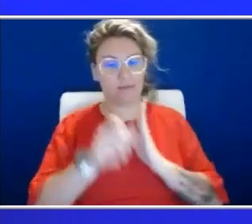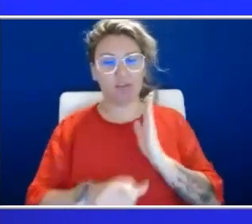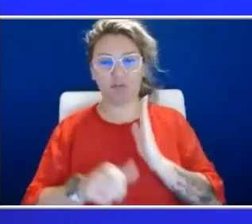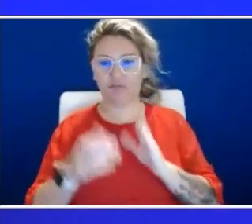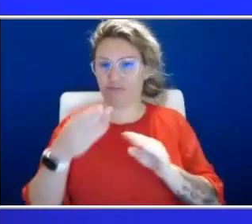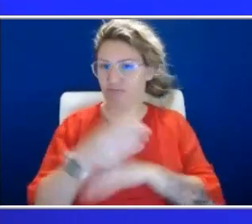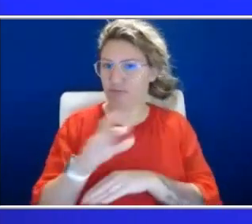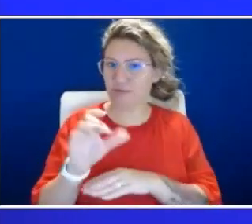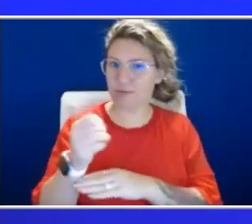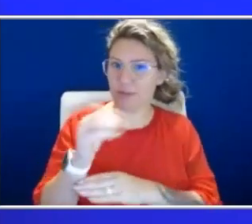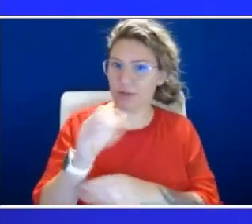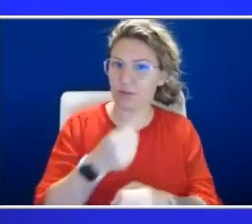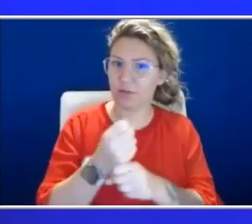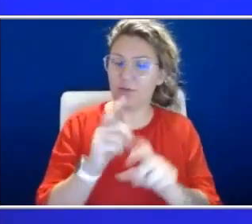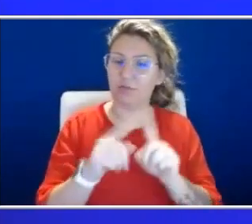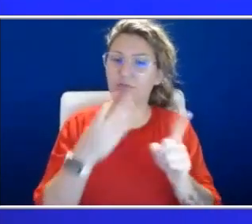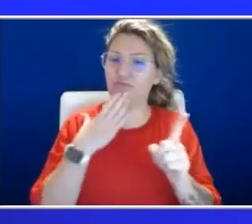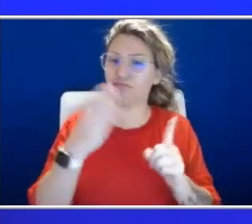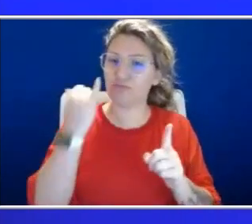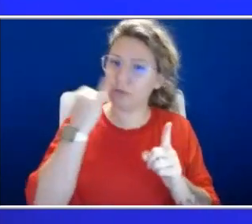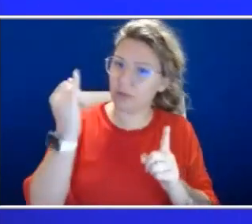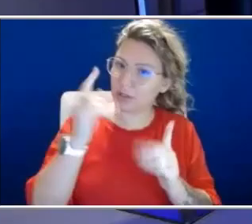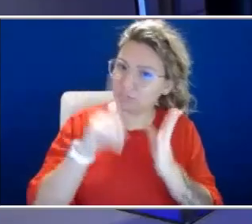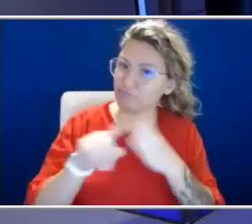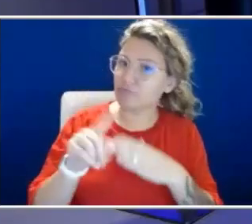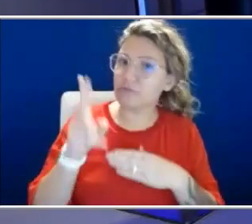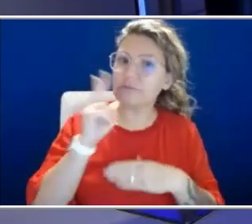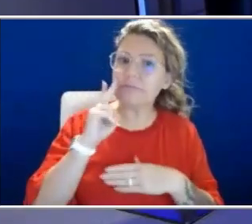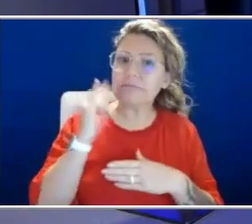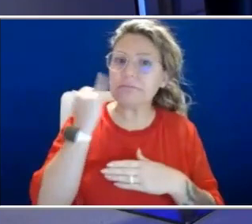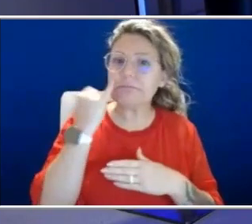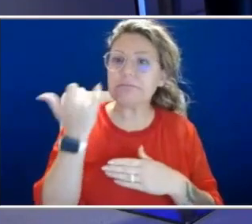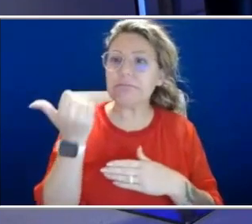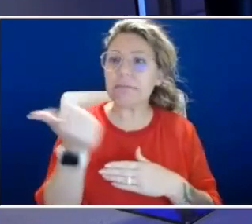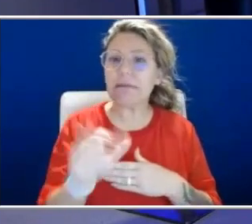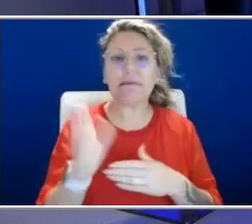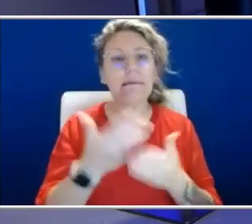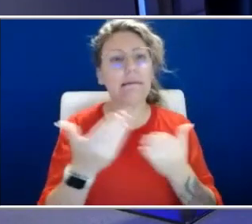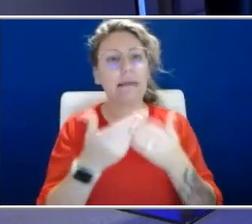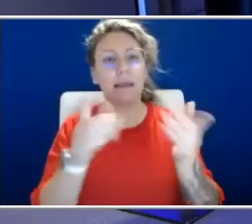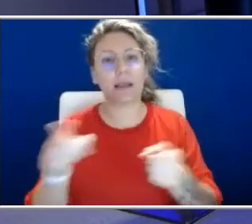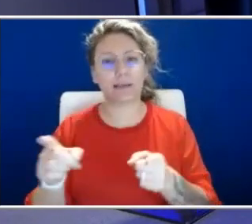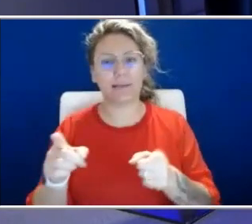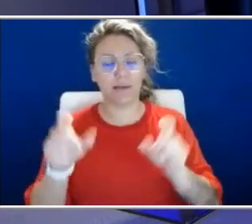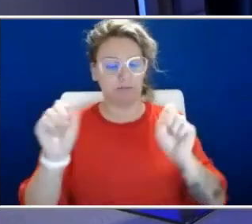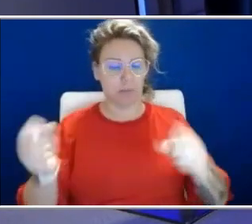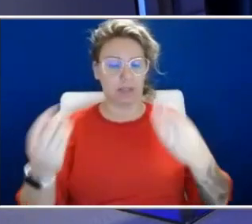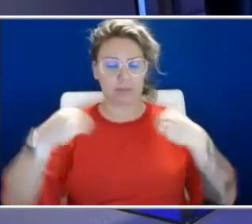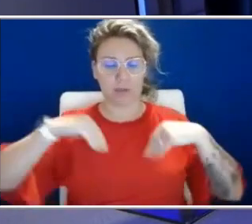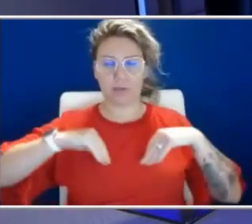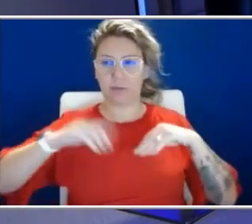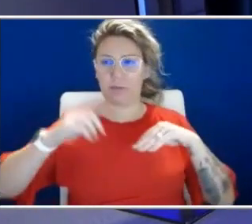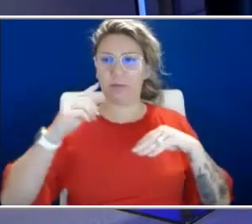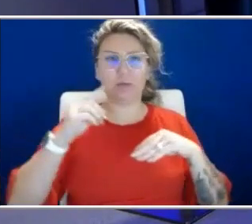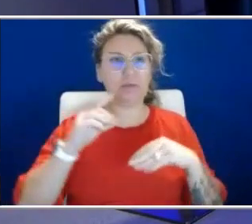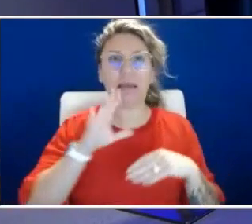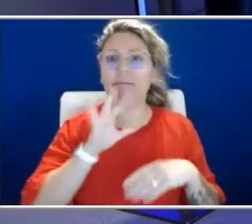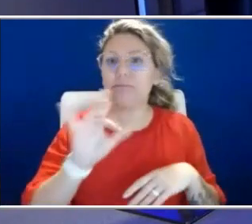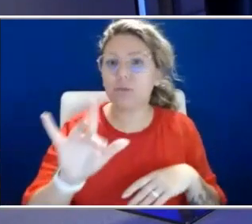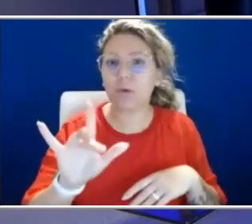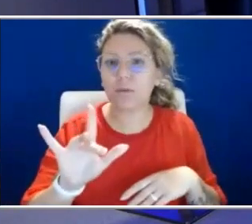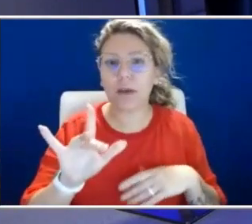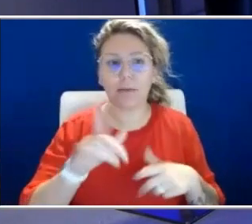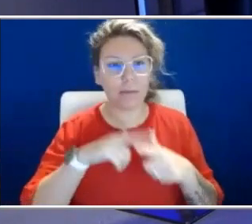be a good idea just to check and see if there's anything going on. Is it possible to get implants at 25 and then have them your